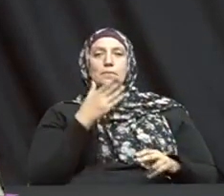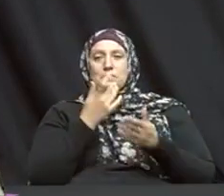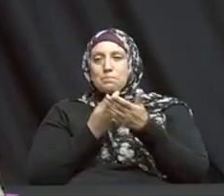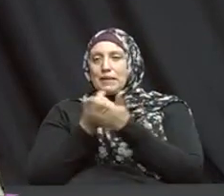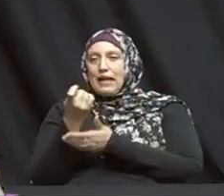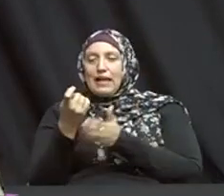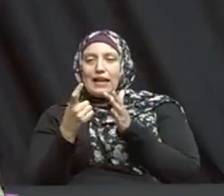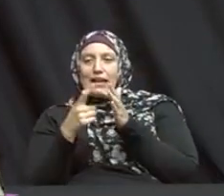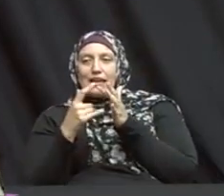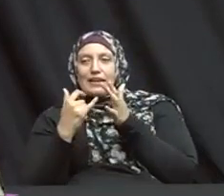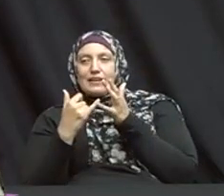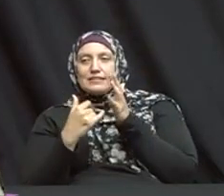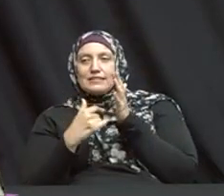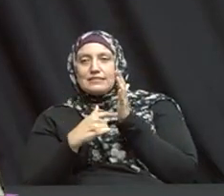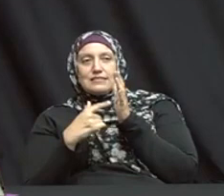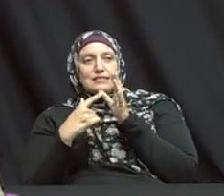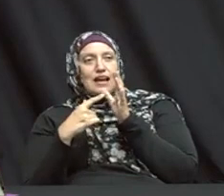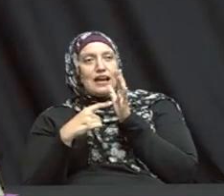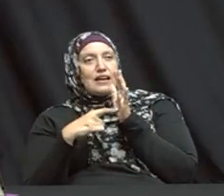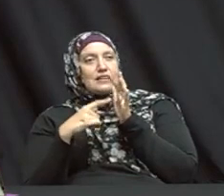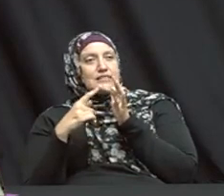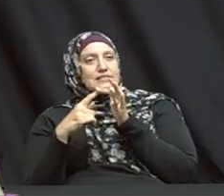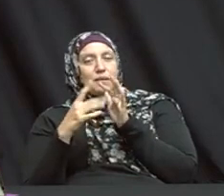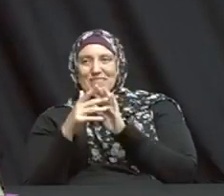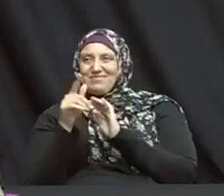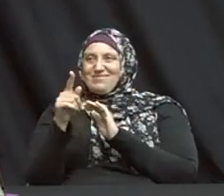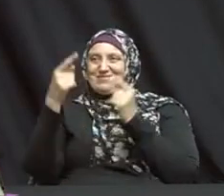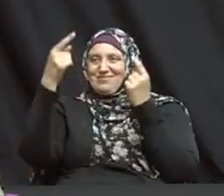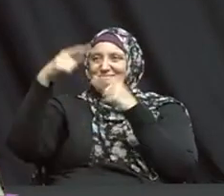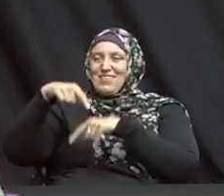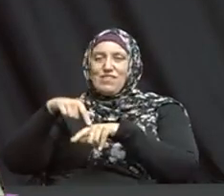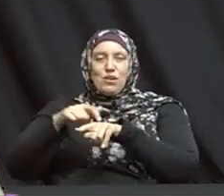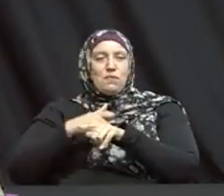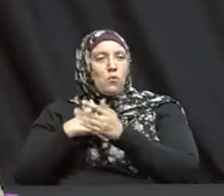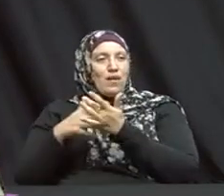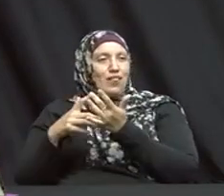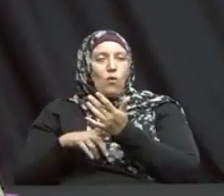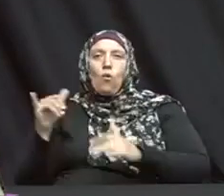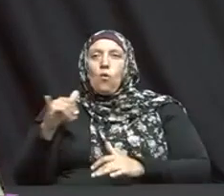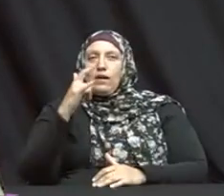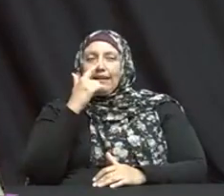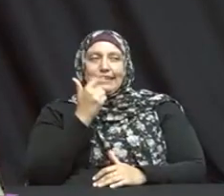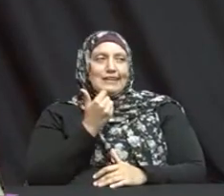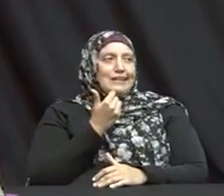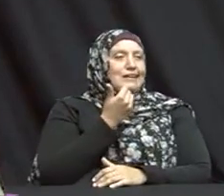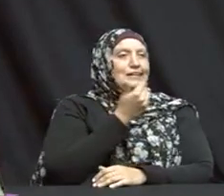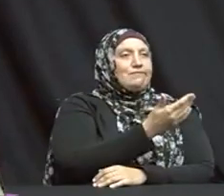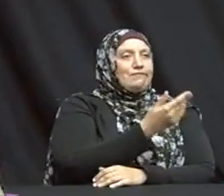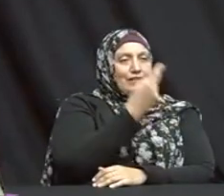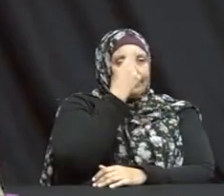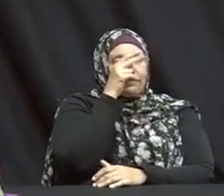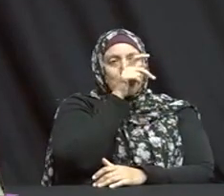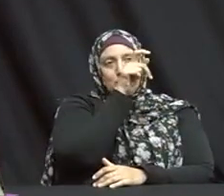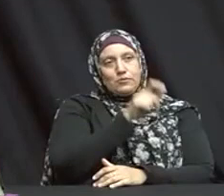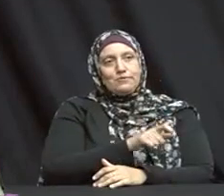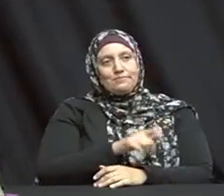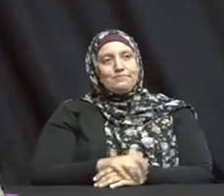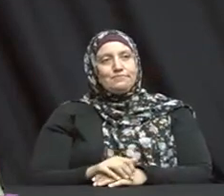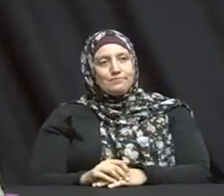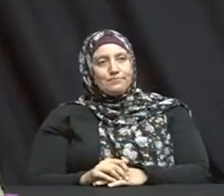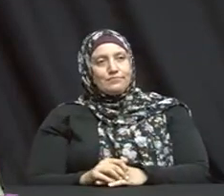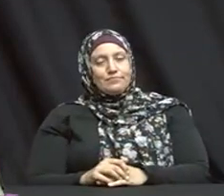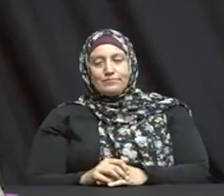executor to deal with according to your will, or alternatively, you can specify the beneficiaries. All right. But the difference